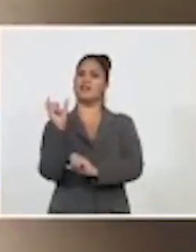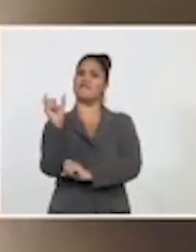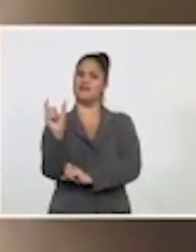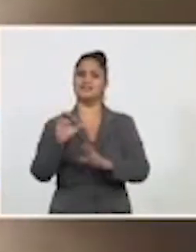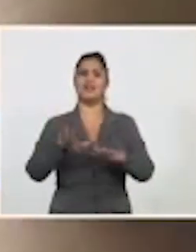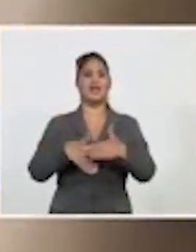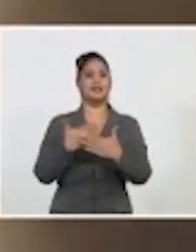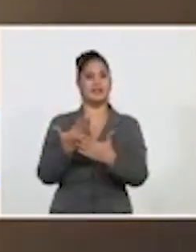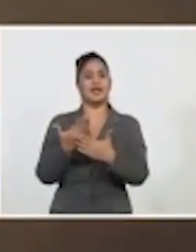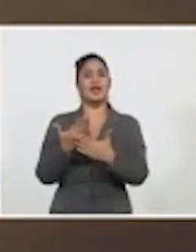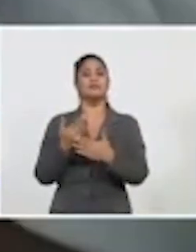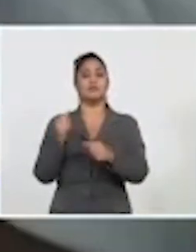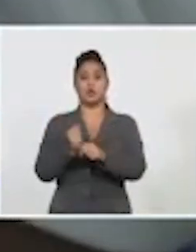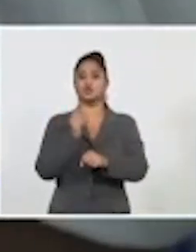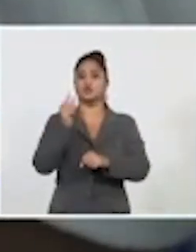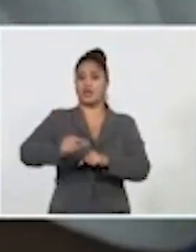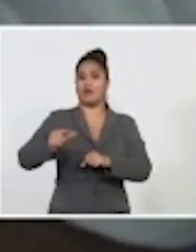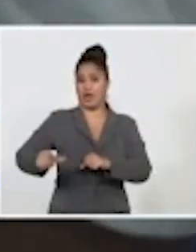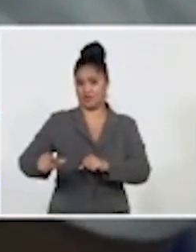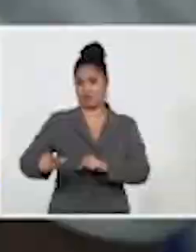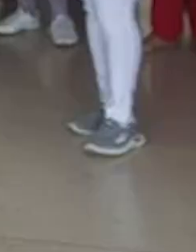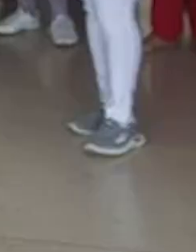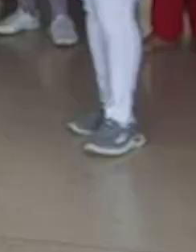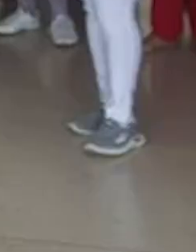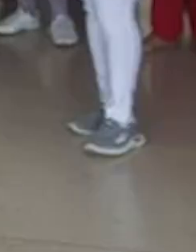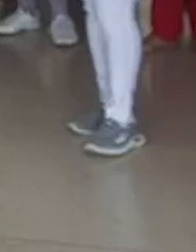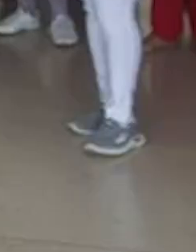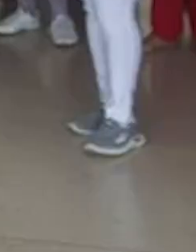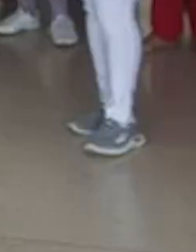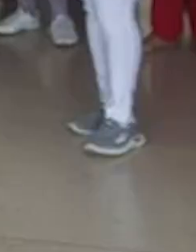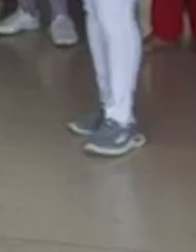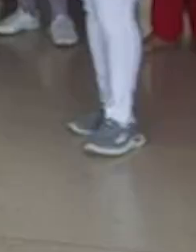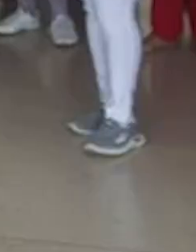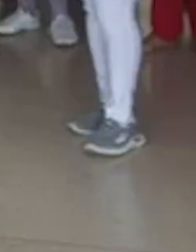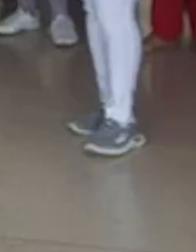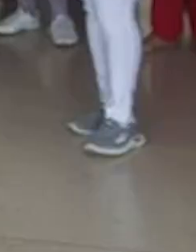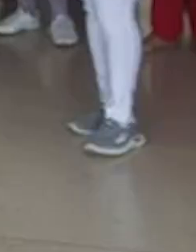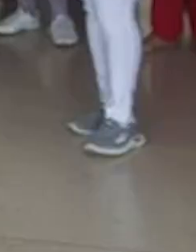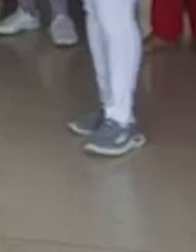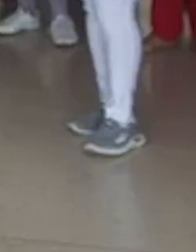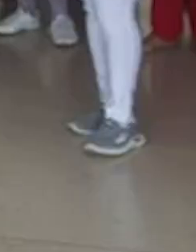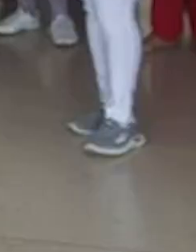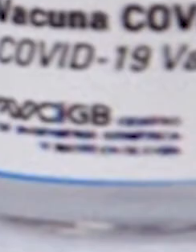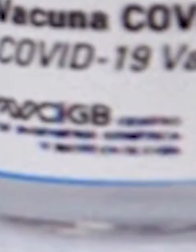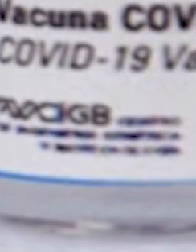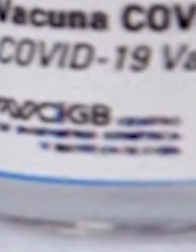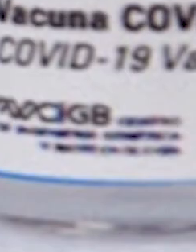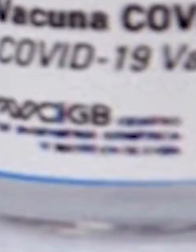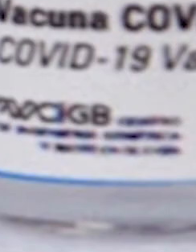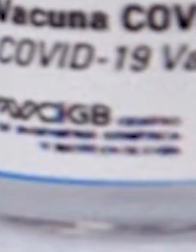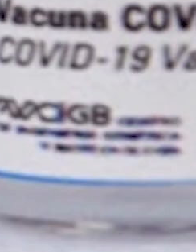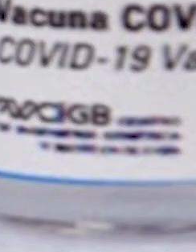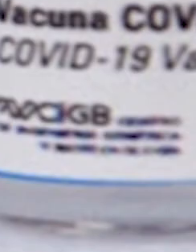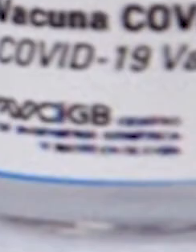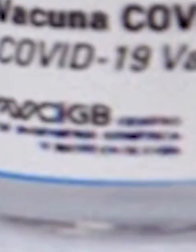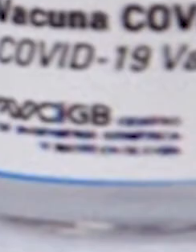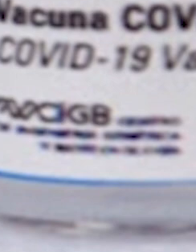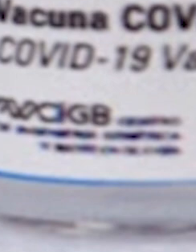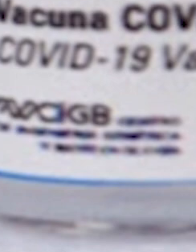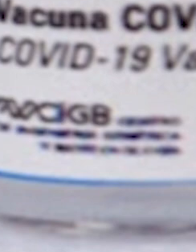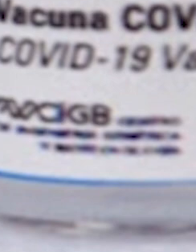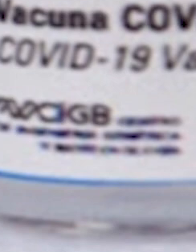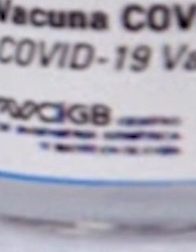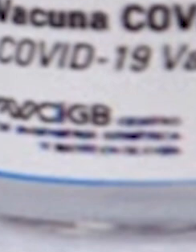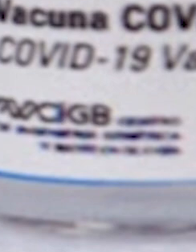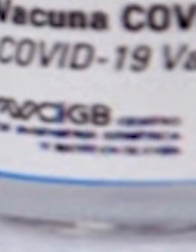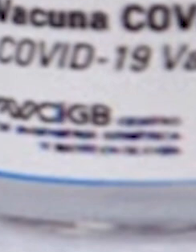48,290 volunteers in the provinces of Santiago de Cuba, Guantanamo, and Bayamo. The vaccine candidate Abdalla is approaching its final